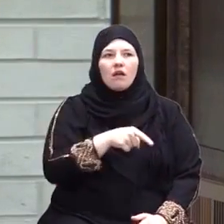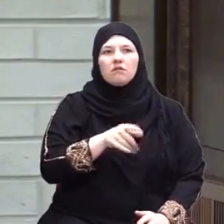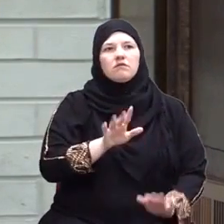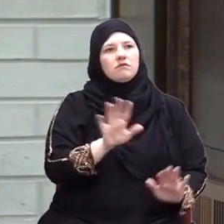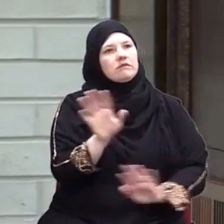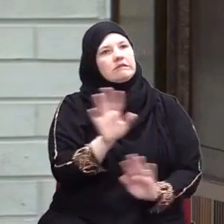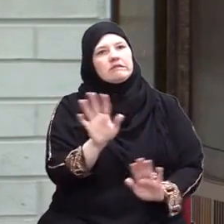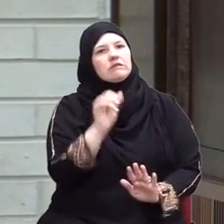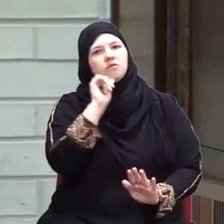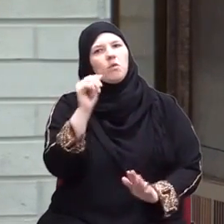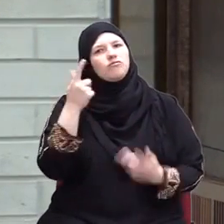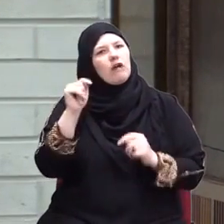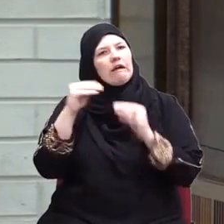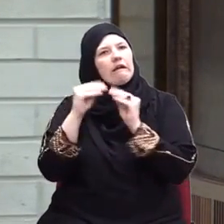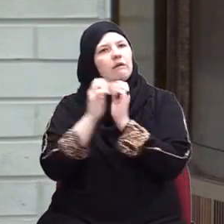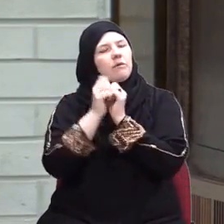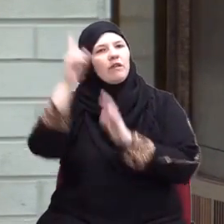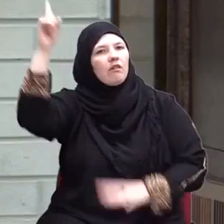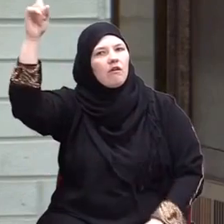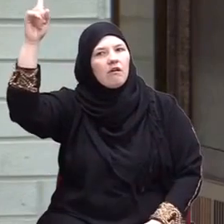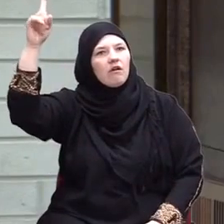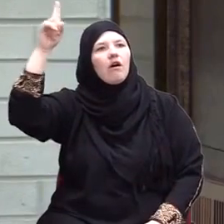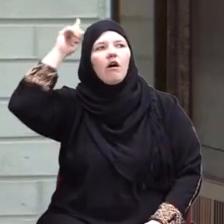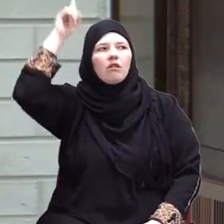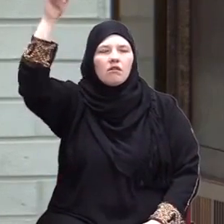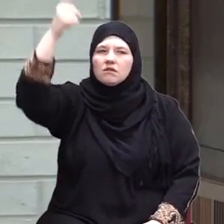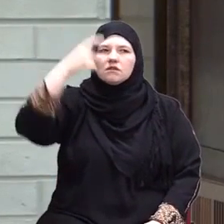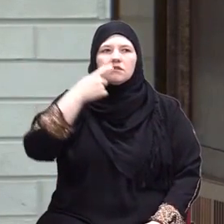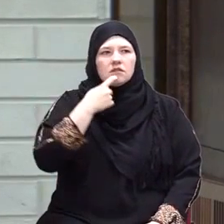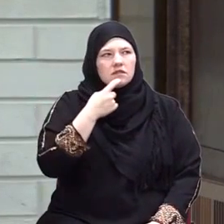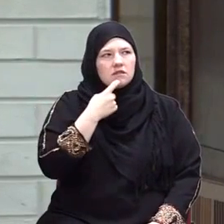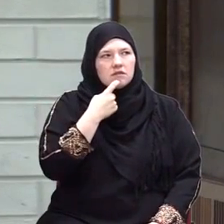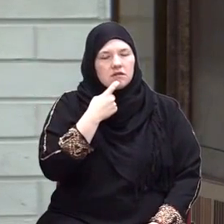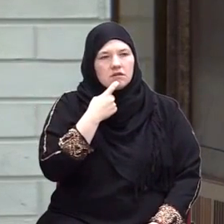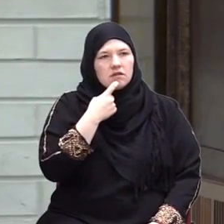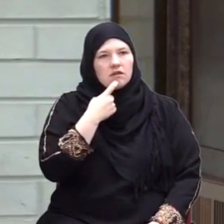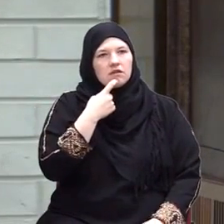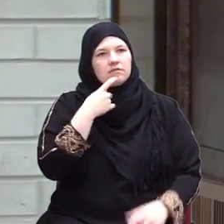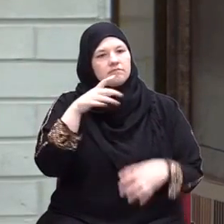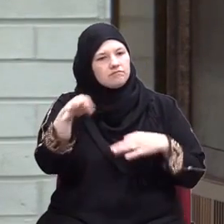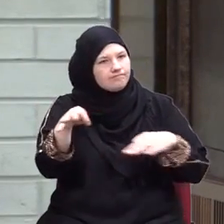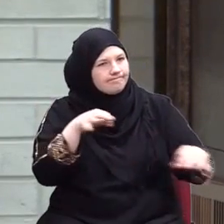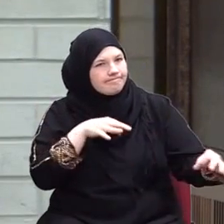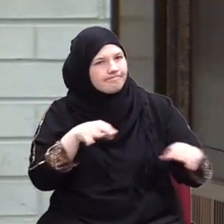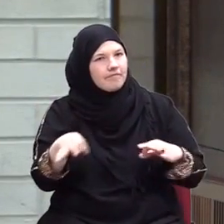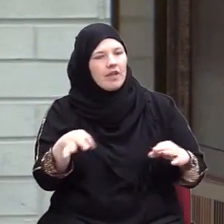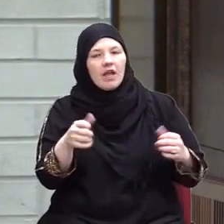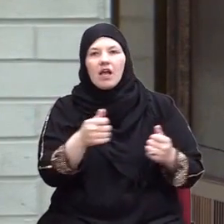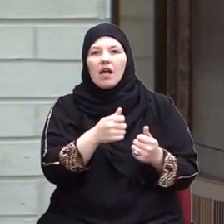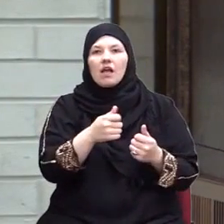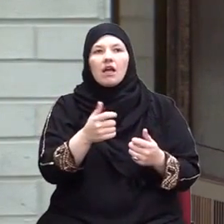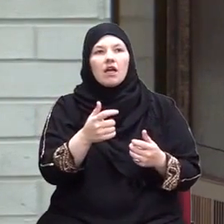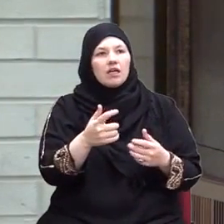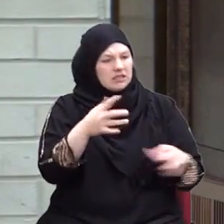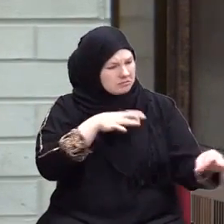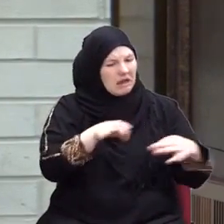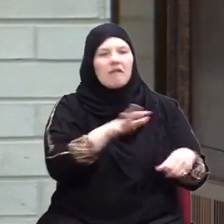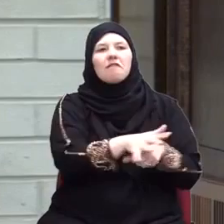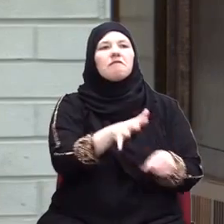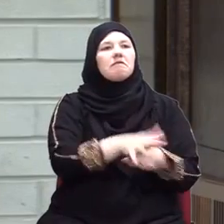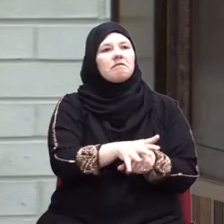here, Allah subhanahu wa ta'ala is offering the gnat, the ba'uda, as an